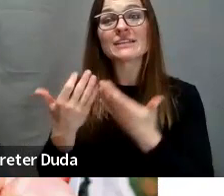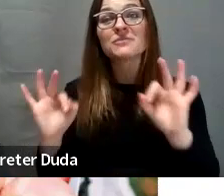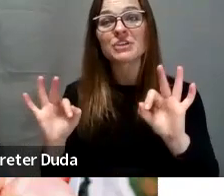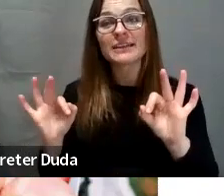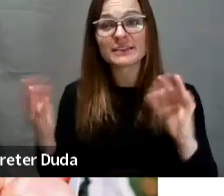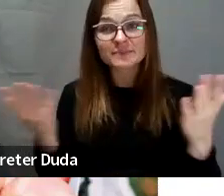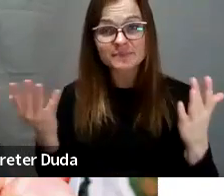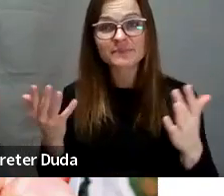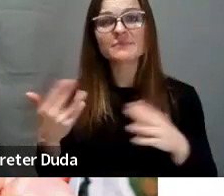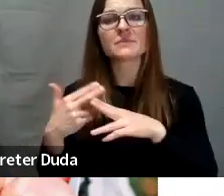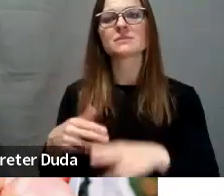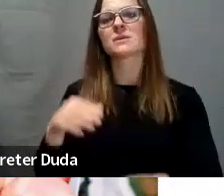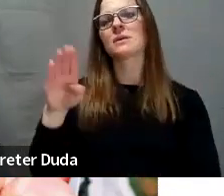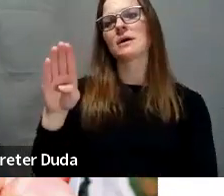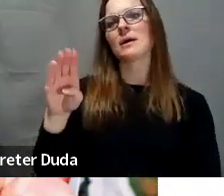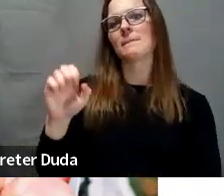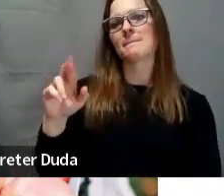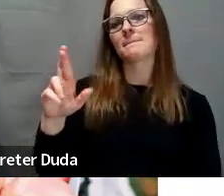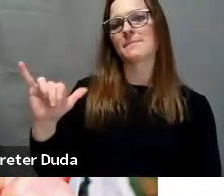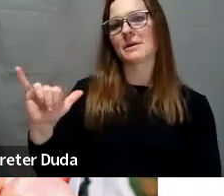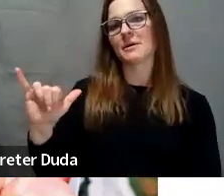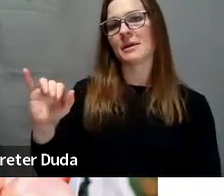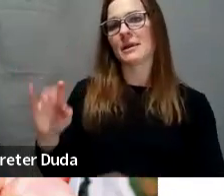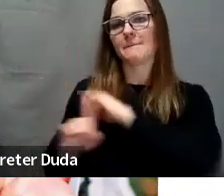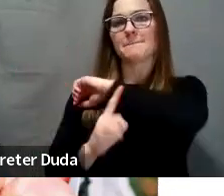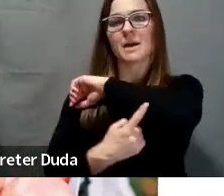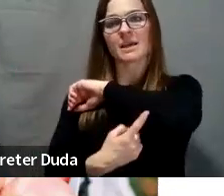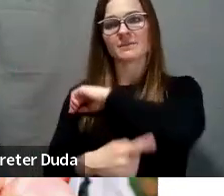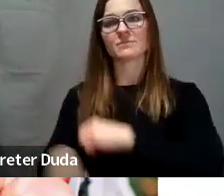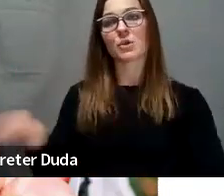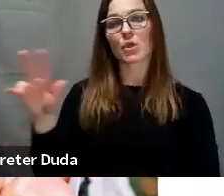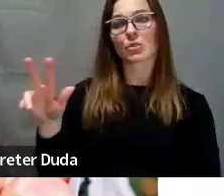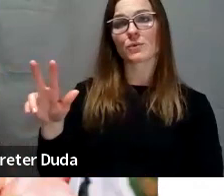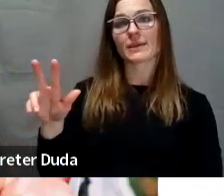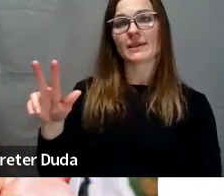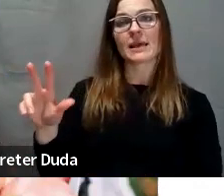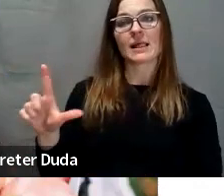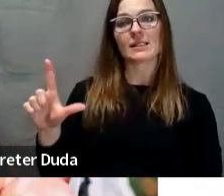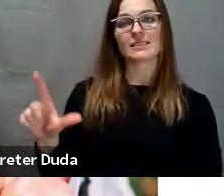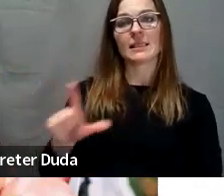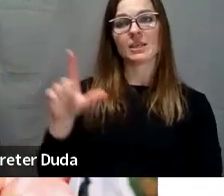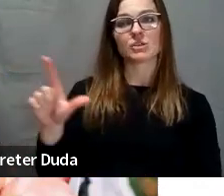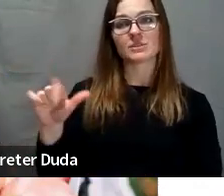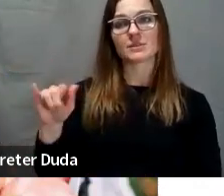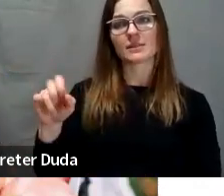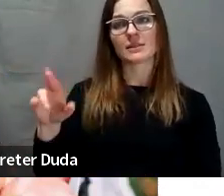something called the berry bucket. This is 3 liters. It comes with